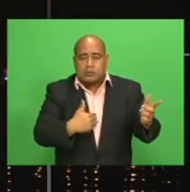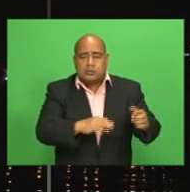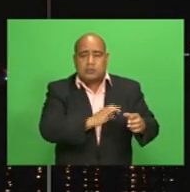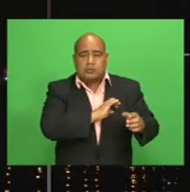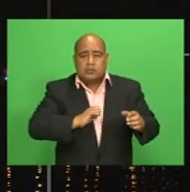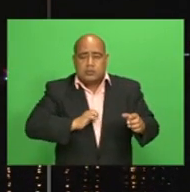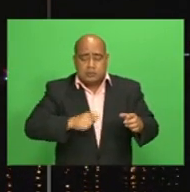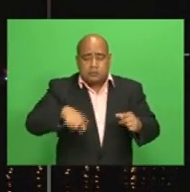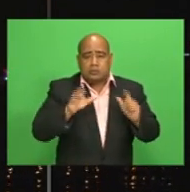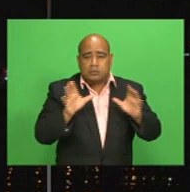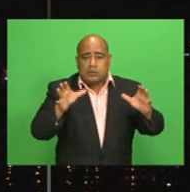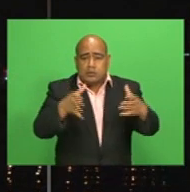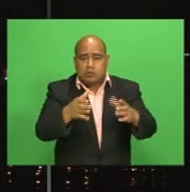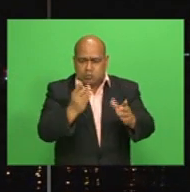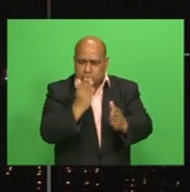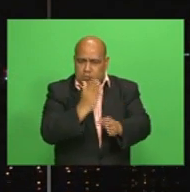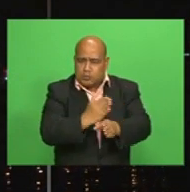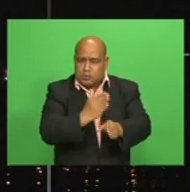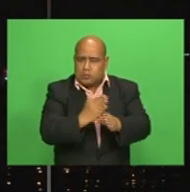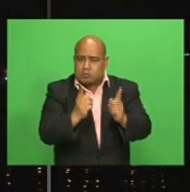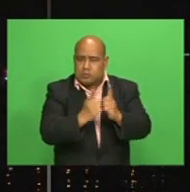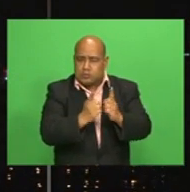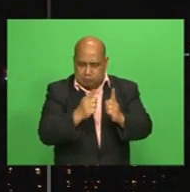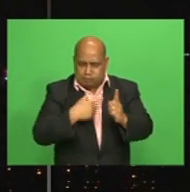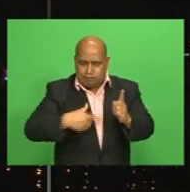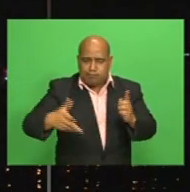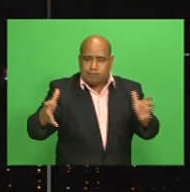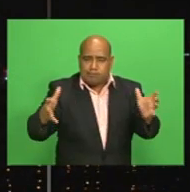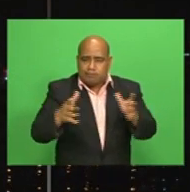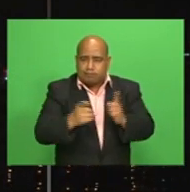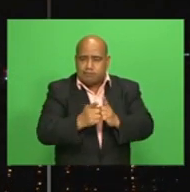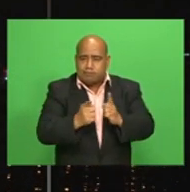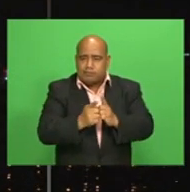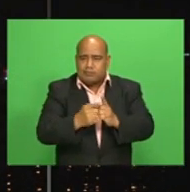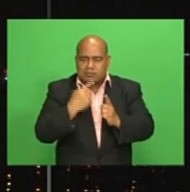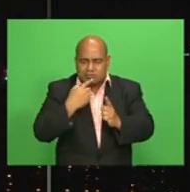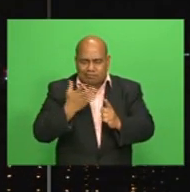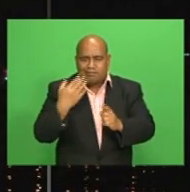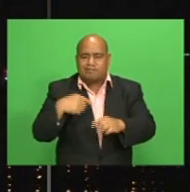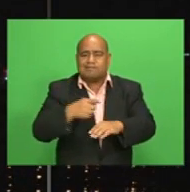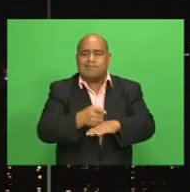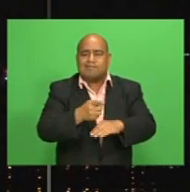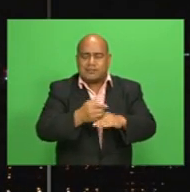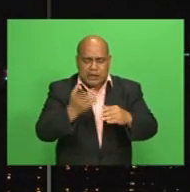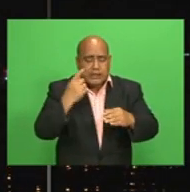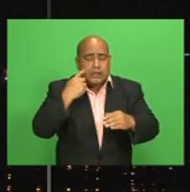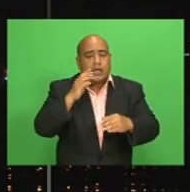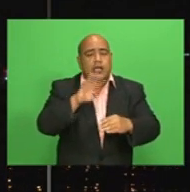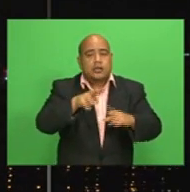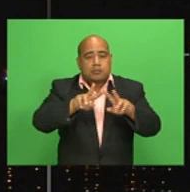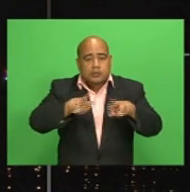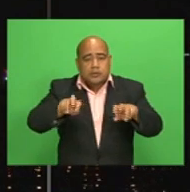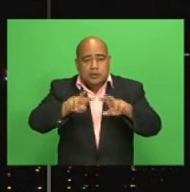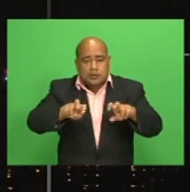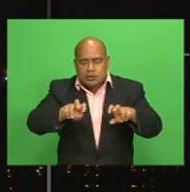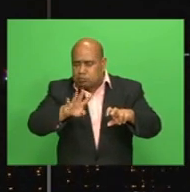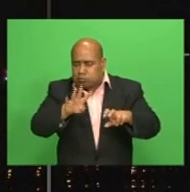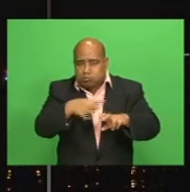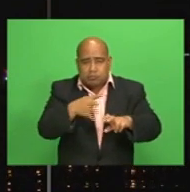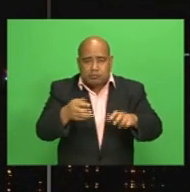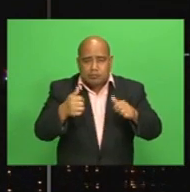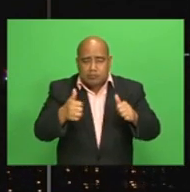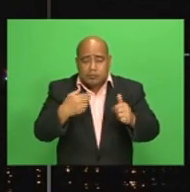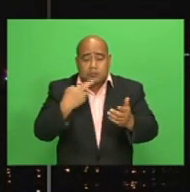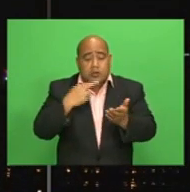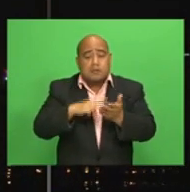decided that the allegations against Professor Ahluwalia needed to be looked into. This arises from a report compiled by the chair of the Risk